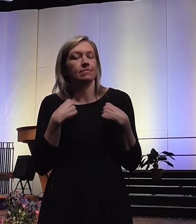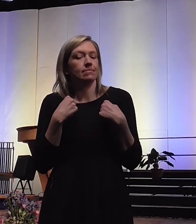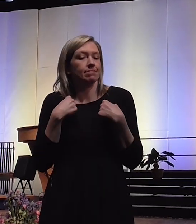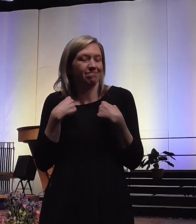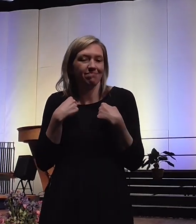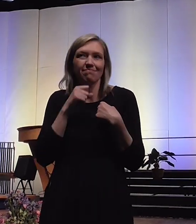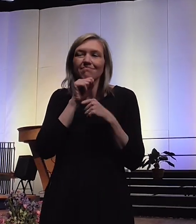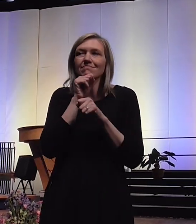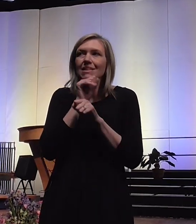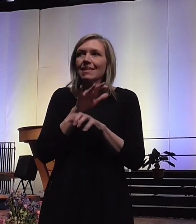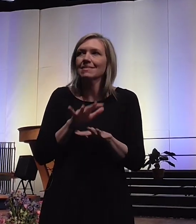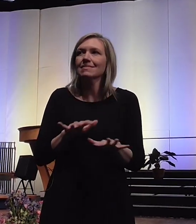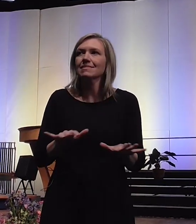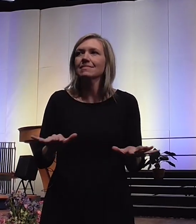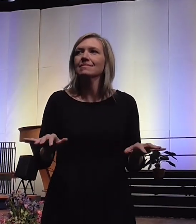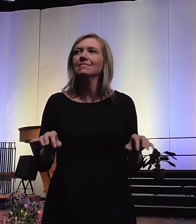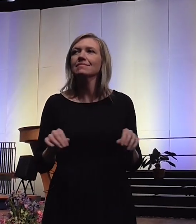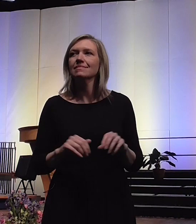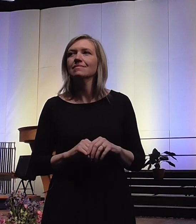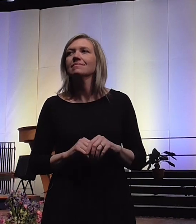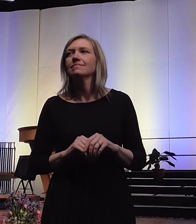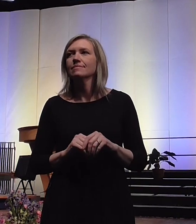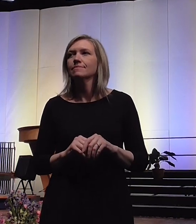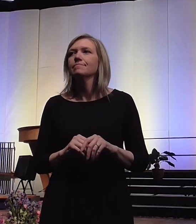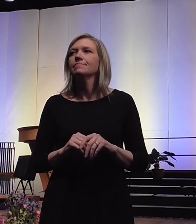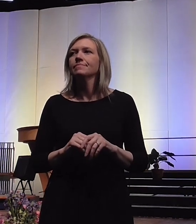I am blessed.